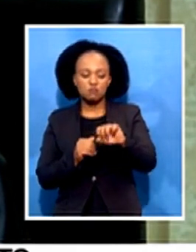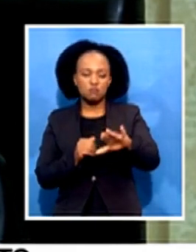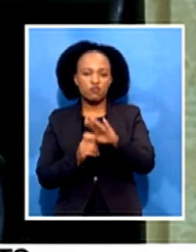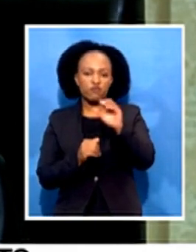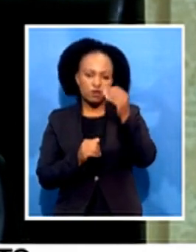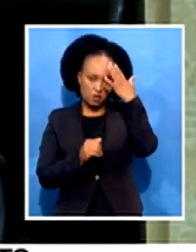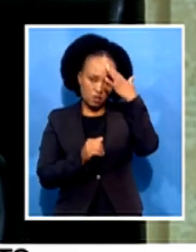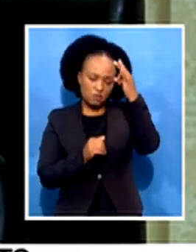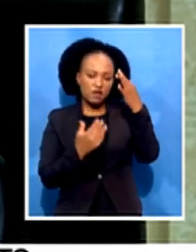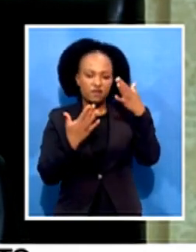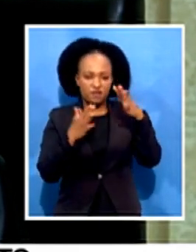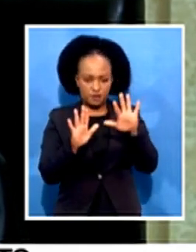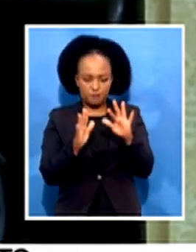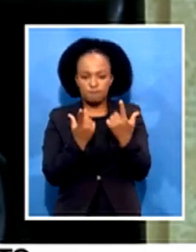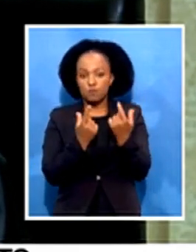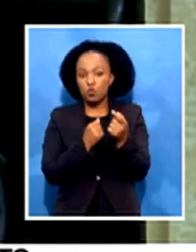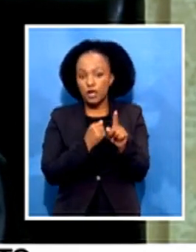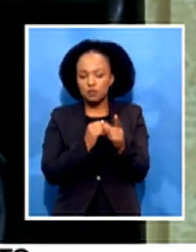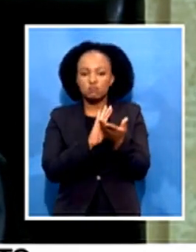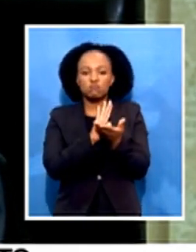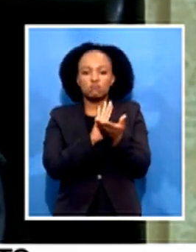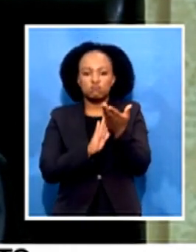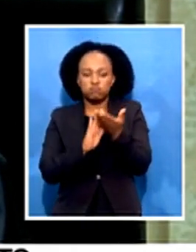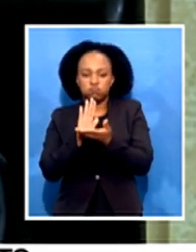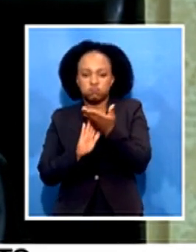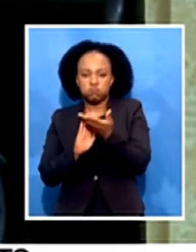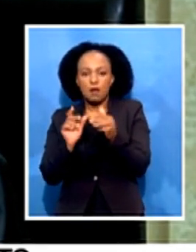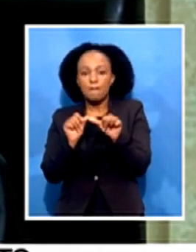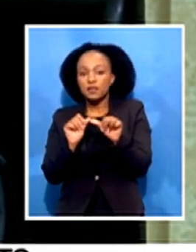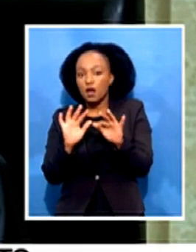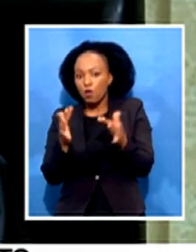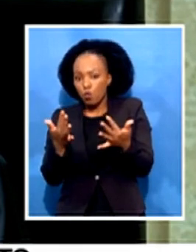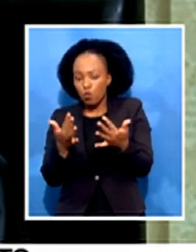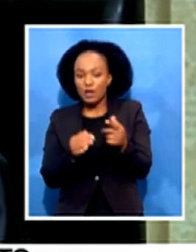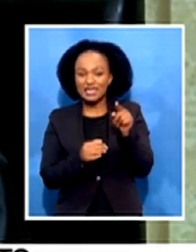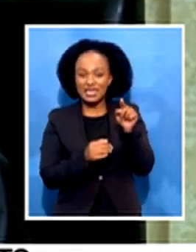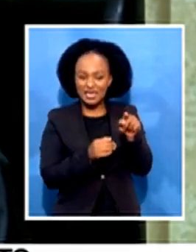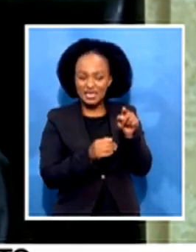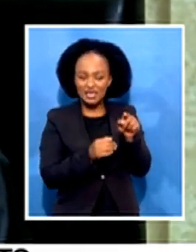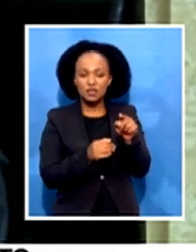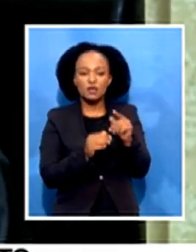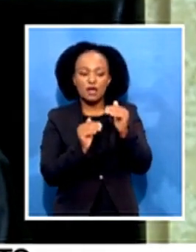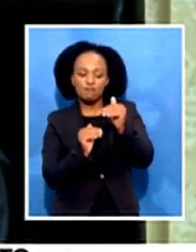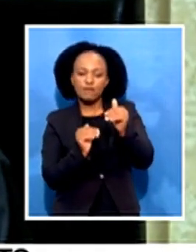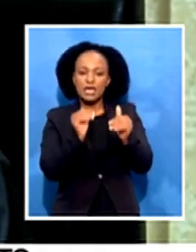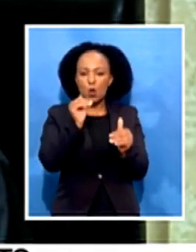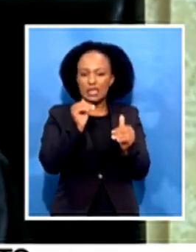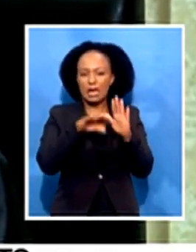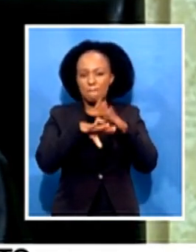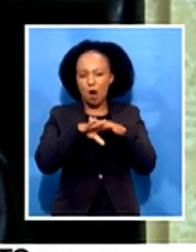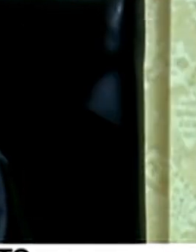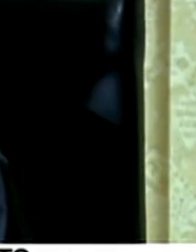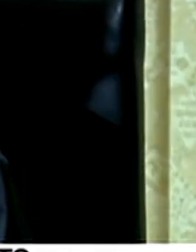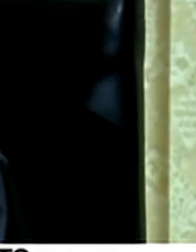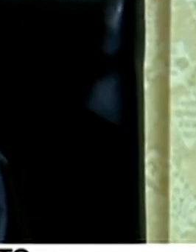increasing austerity measures, and as a result, inequality has widened. The increase in inequality means